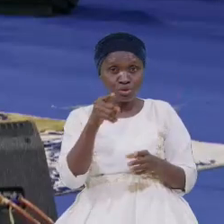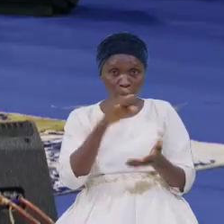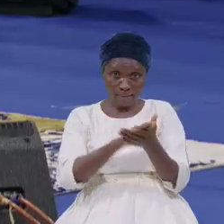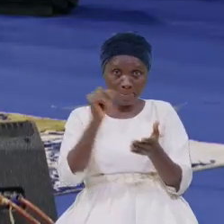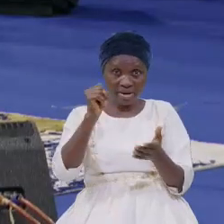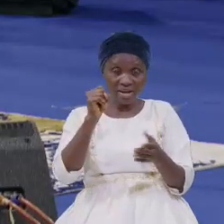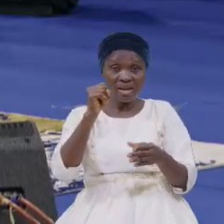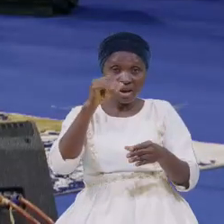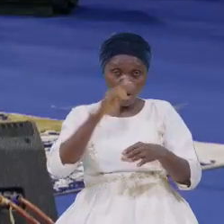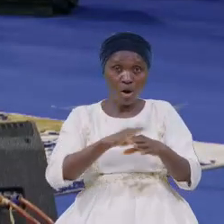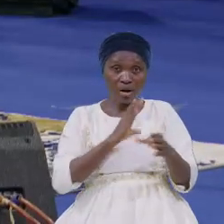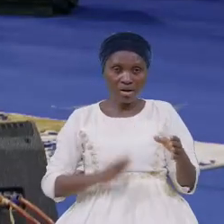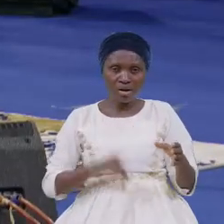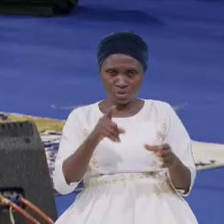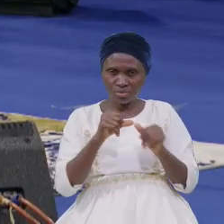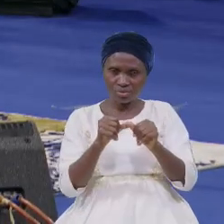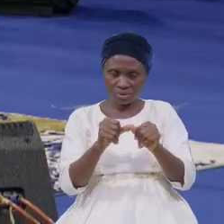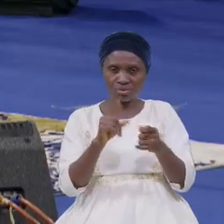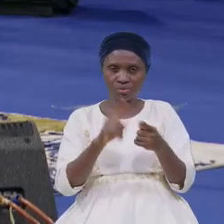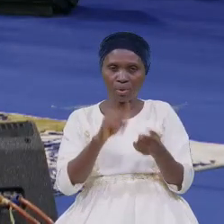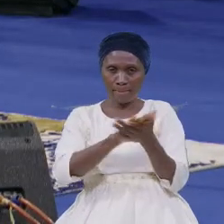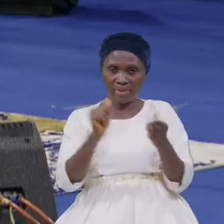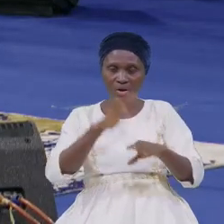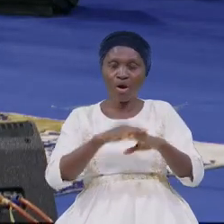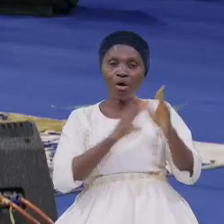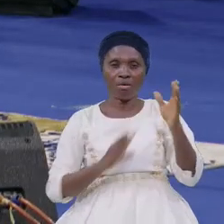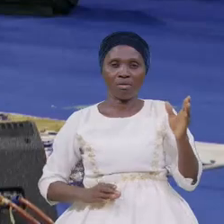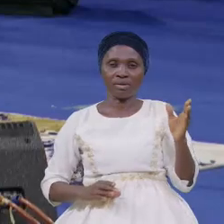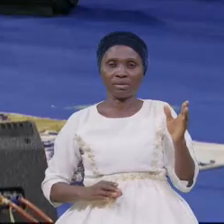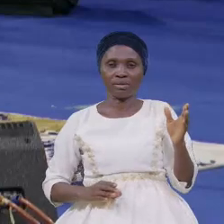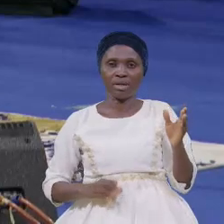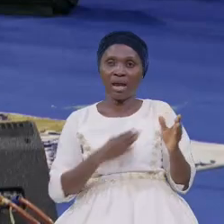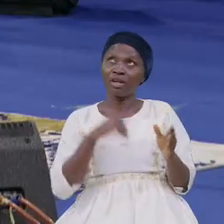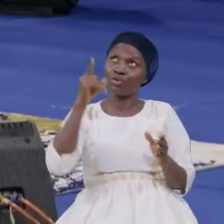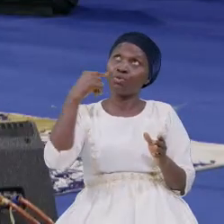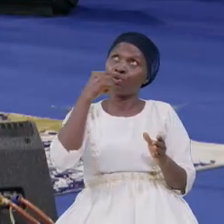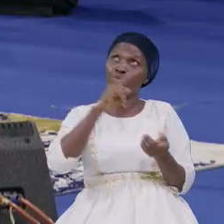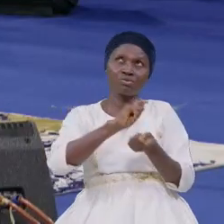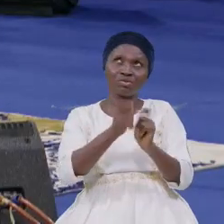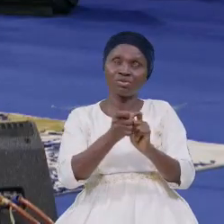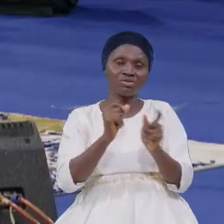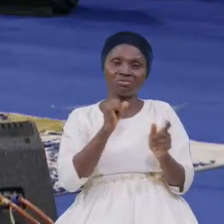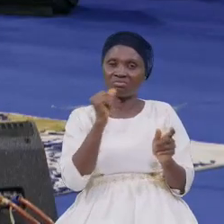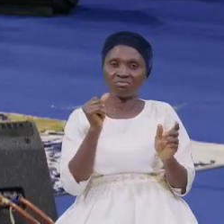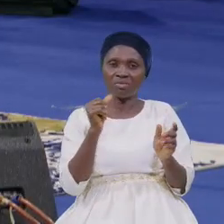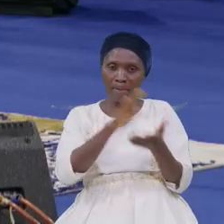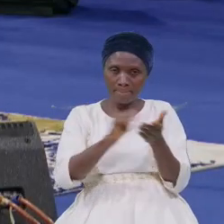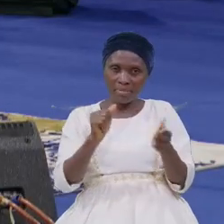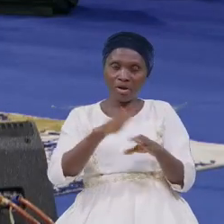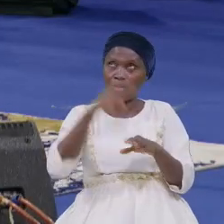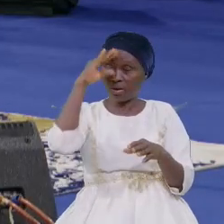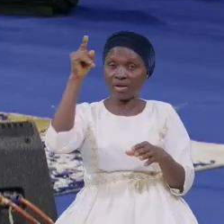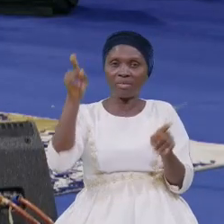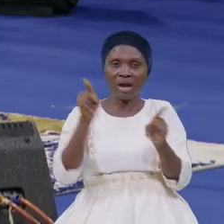on Christ as the one that changes not, believes on him as Savior,